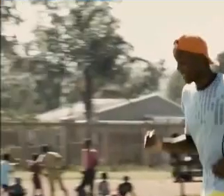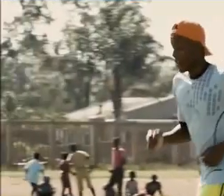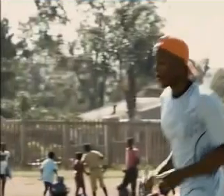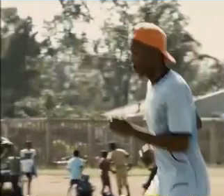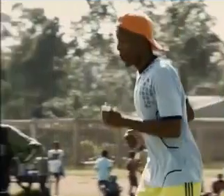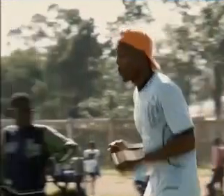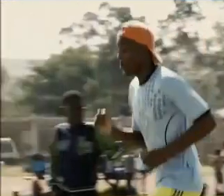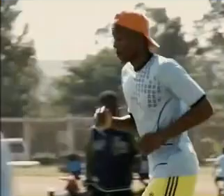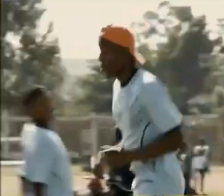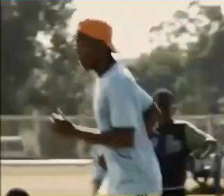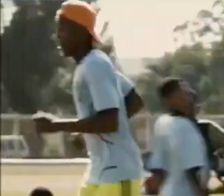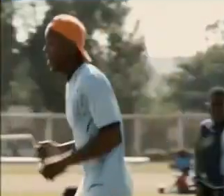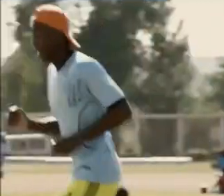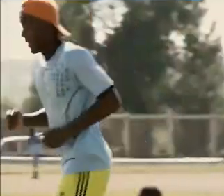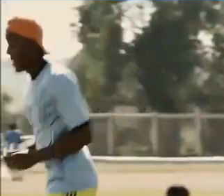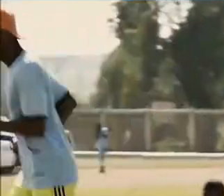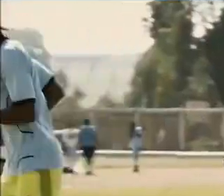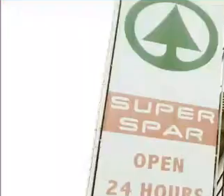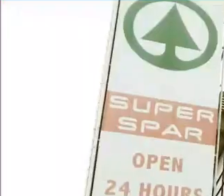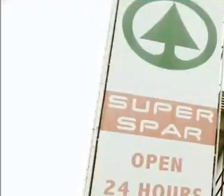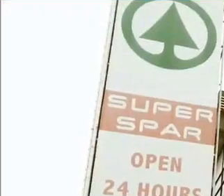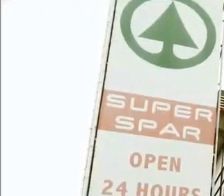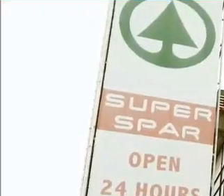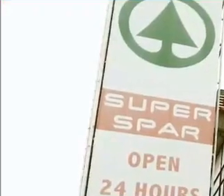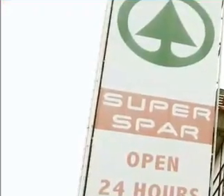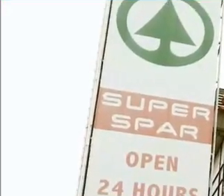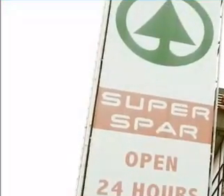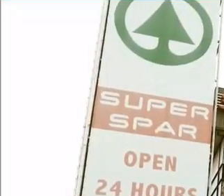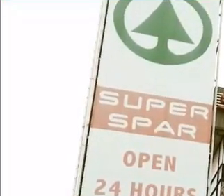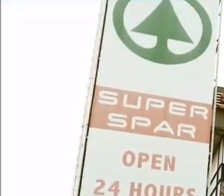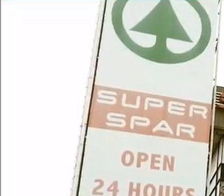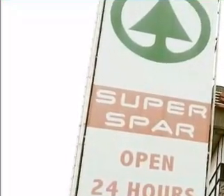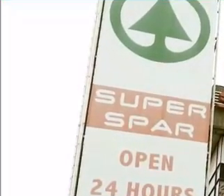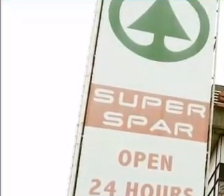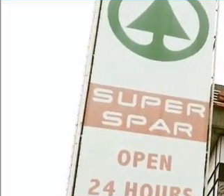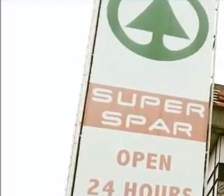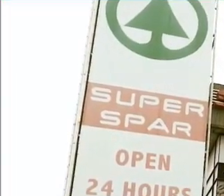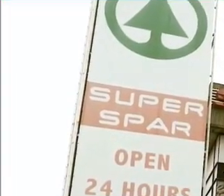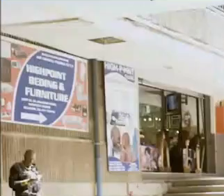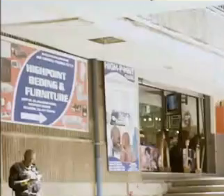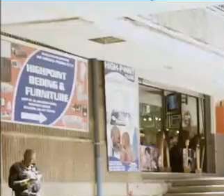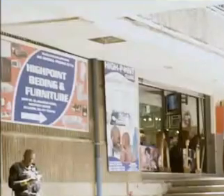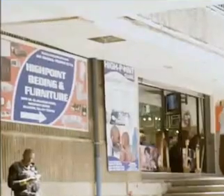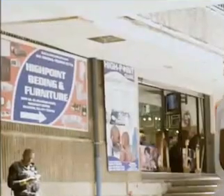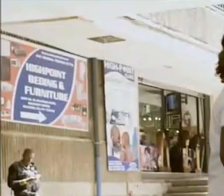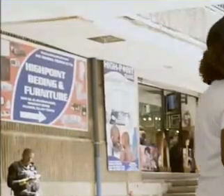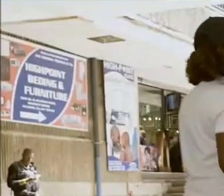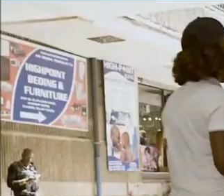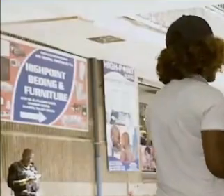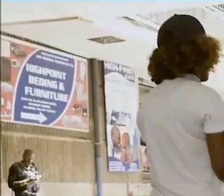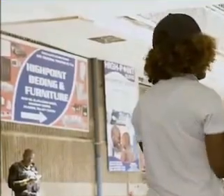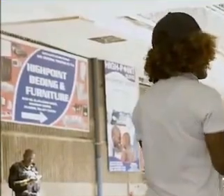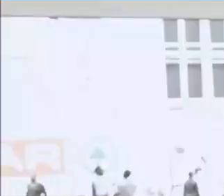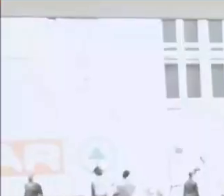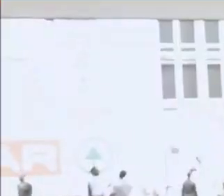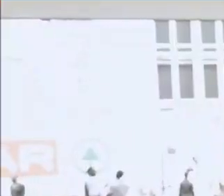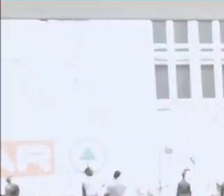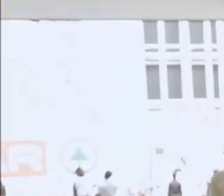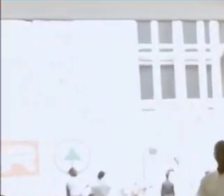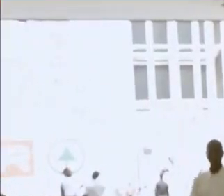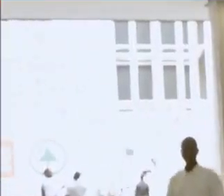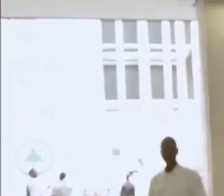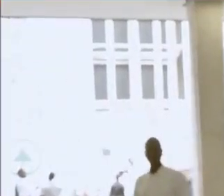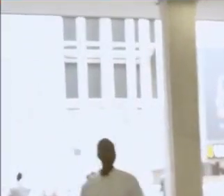percentage. HIV testing is critical for overcoming that barrier. Test yourself on site.